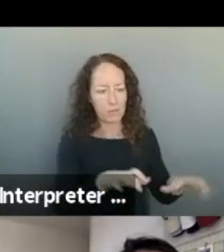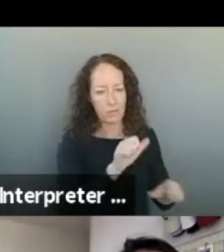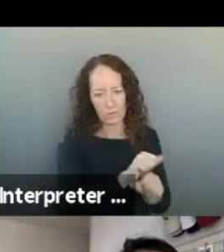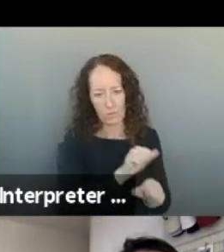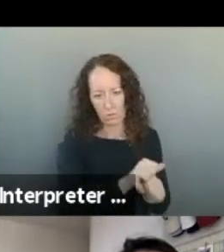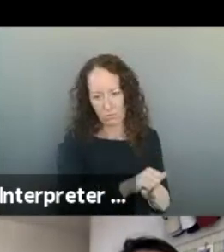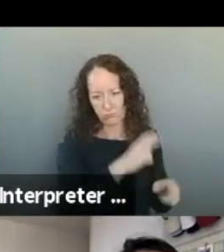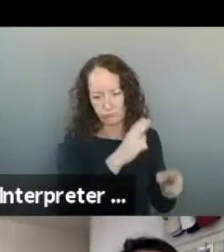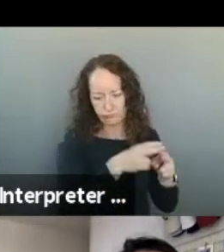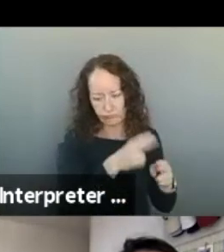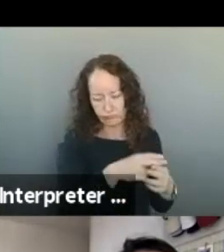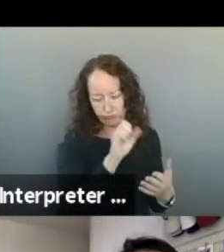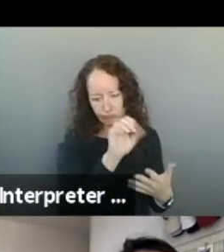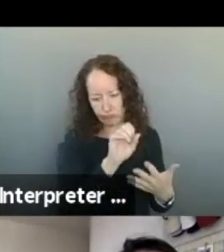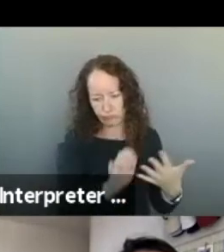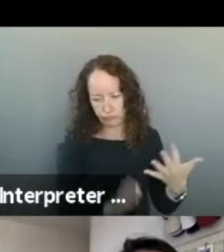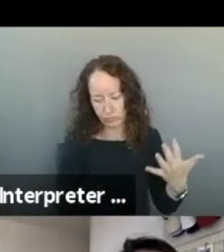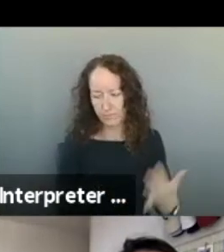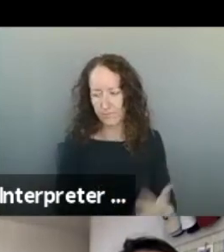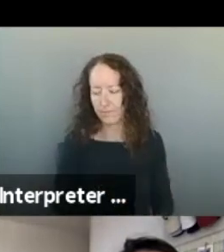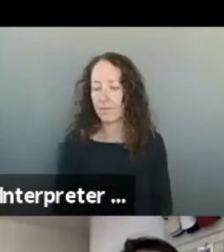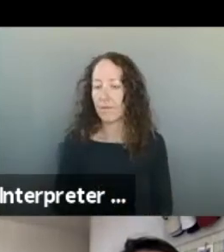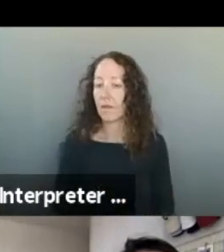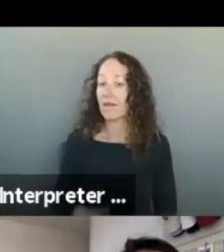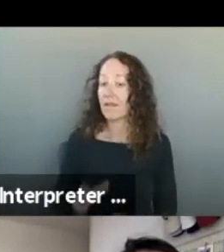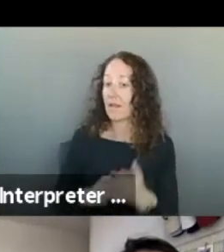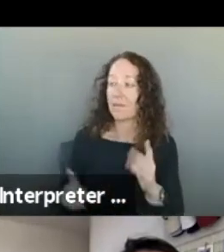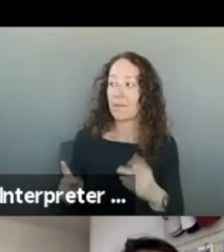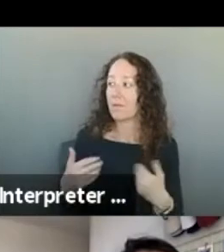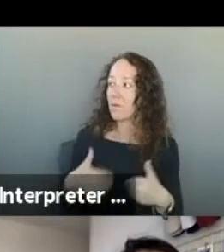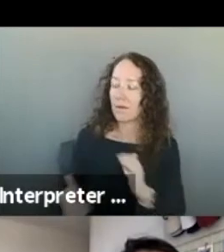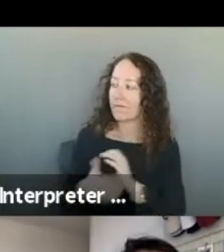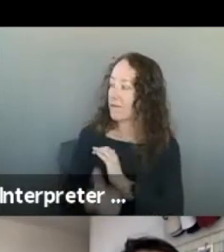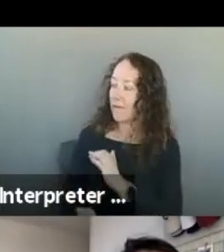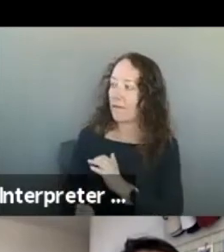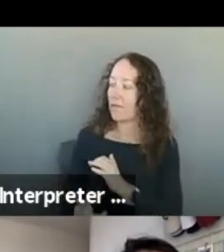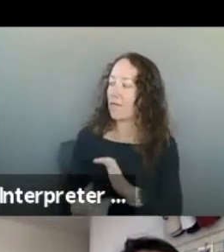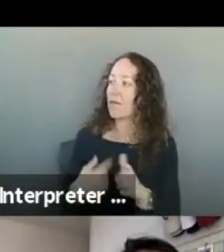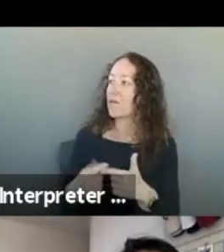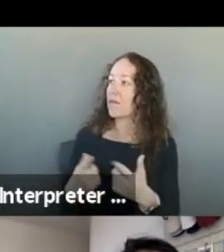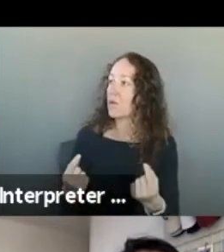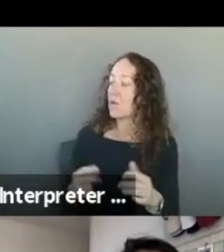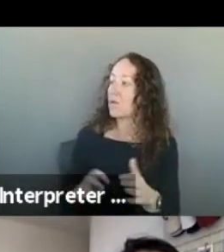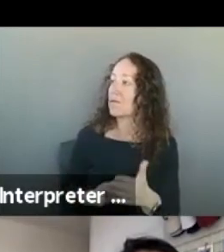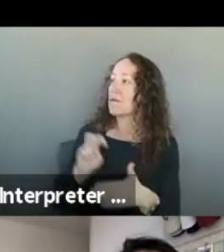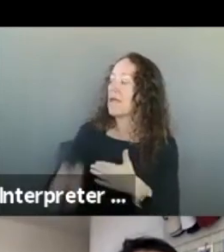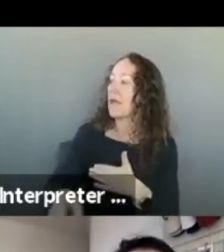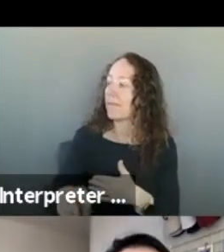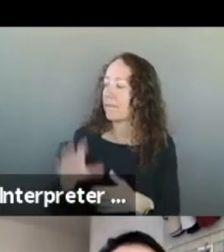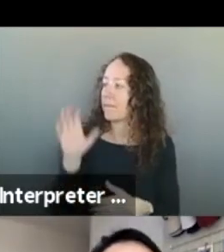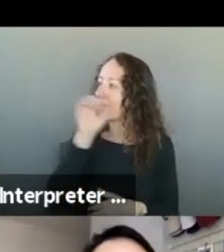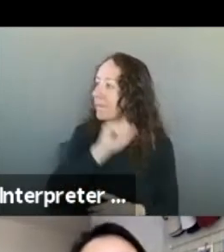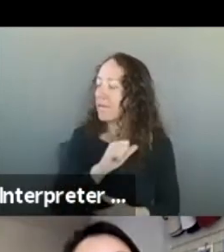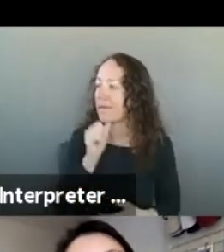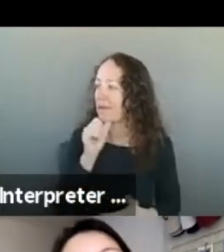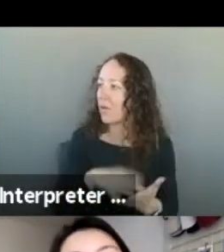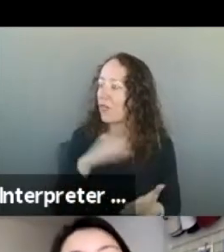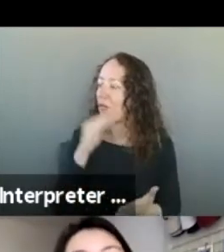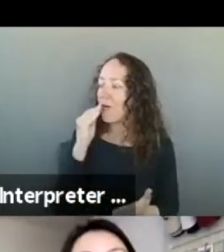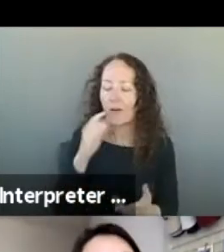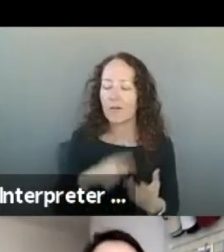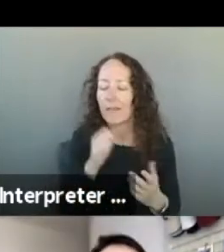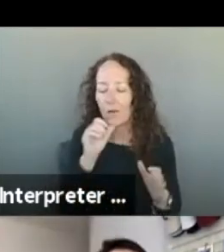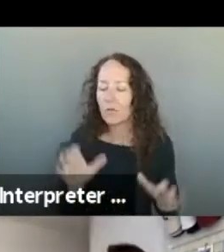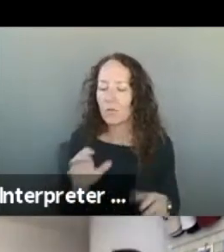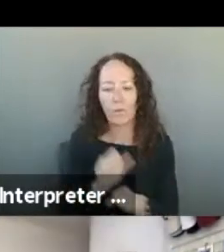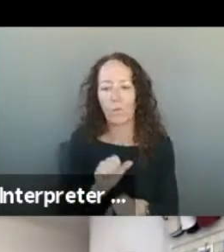And because some people don't have that skill set, they just skip it instead of learning it or doing the work. And I think